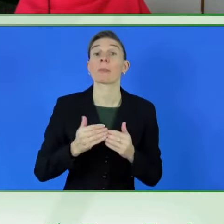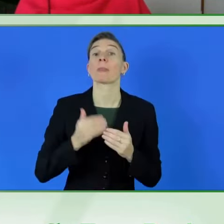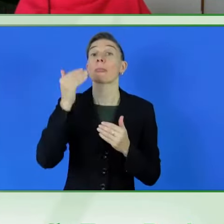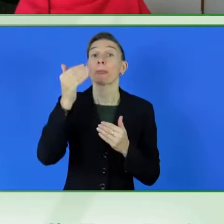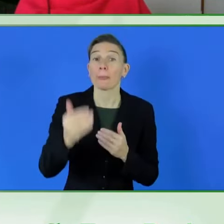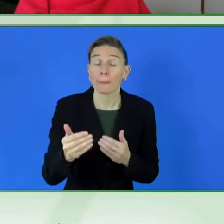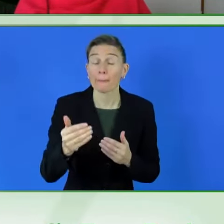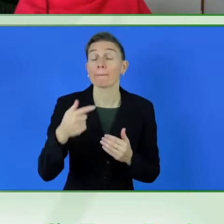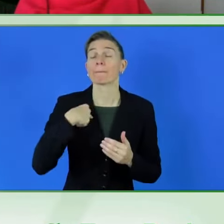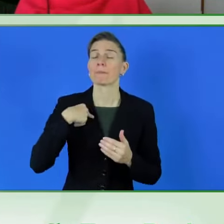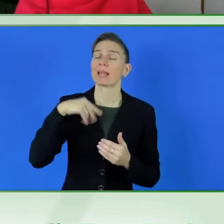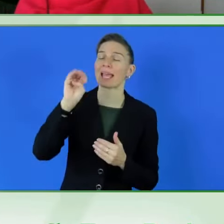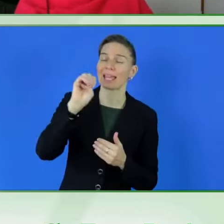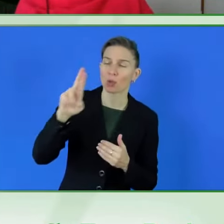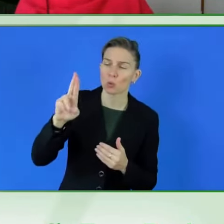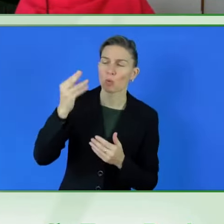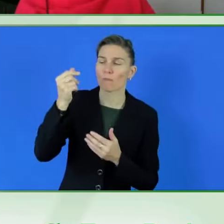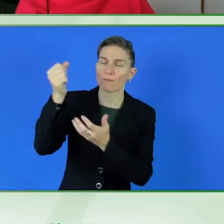slide.